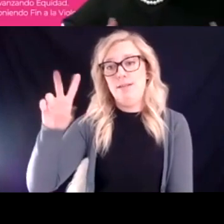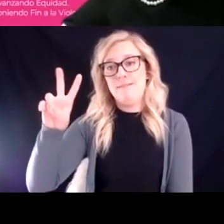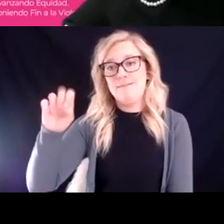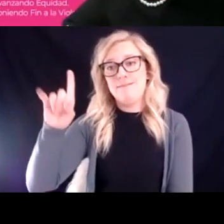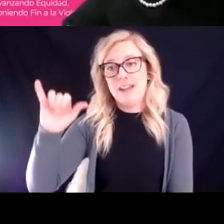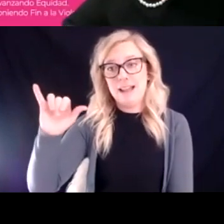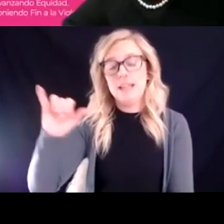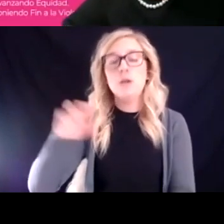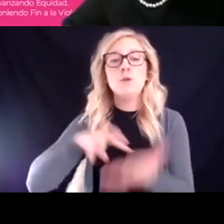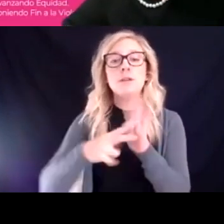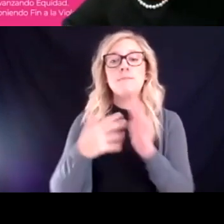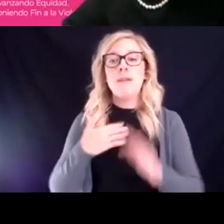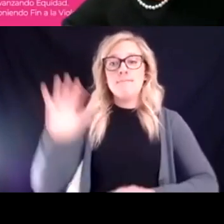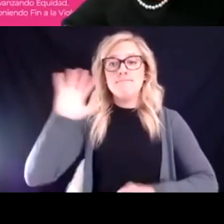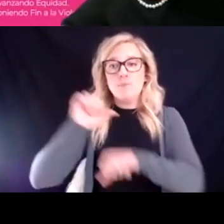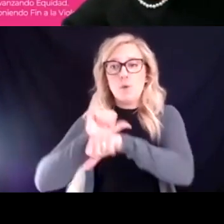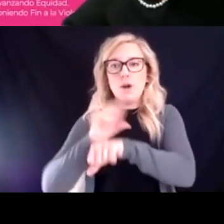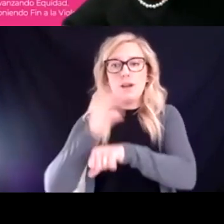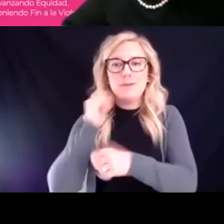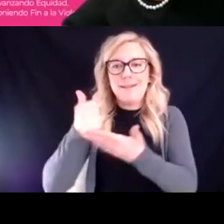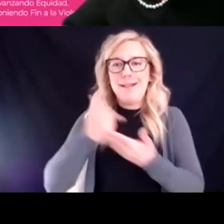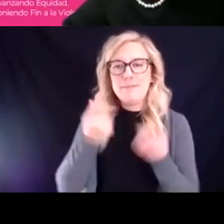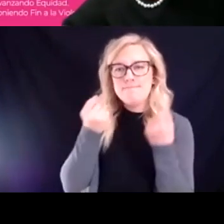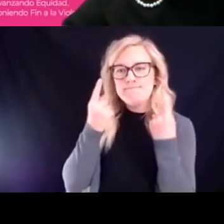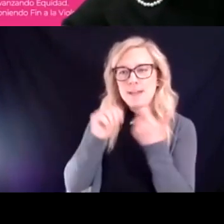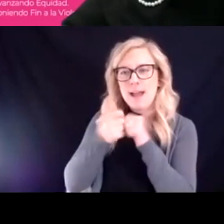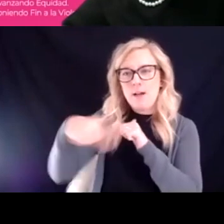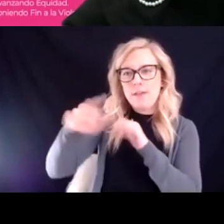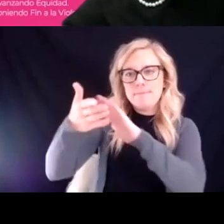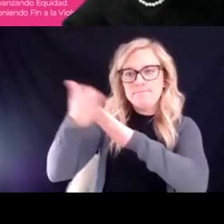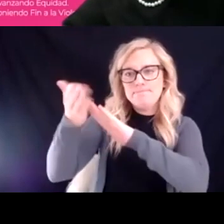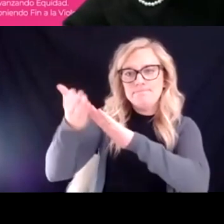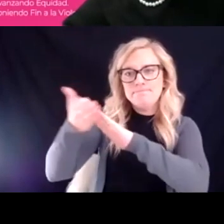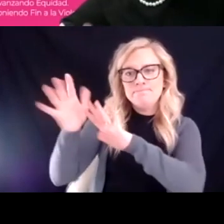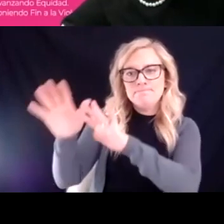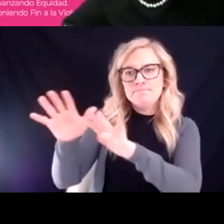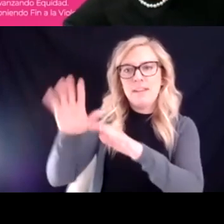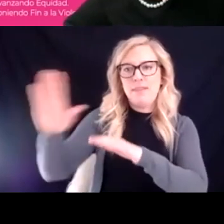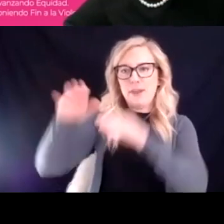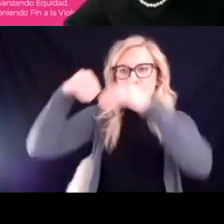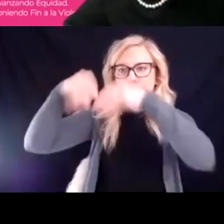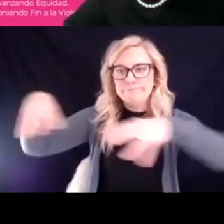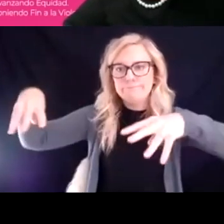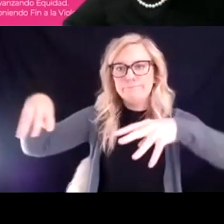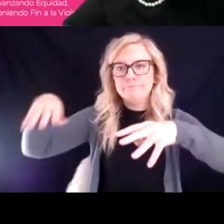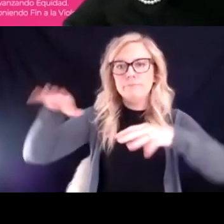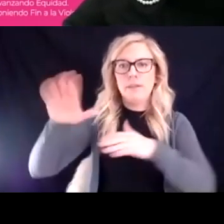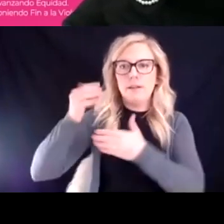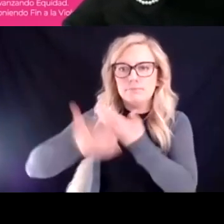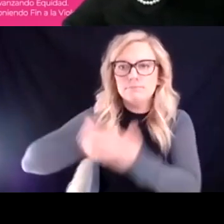past helped me understand how they work, what these institutions, what their operations are and their processes.